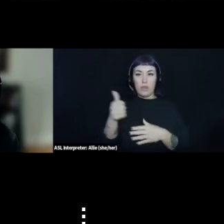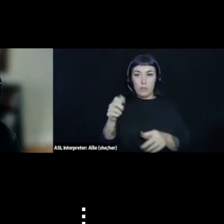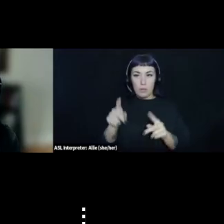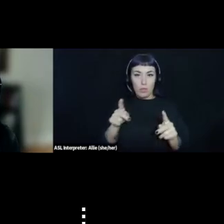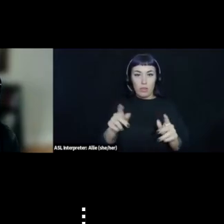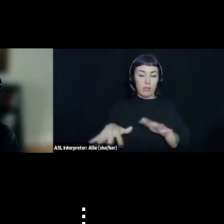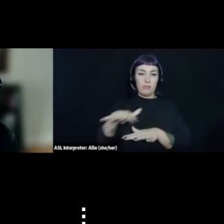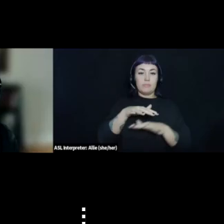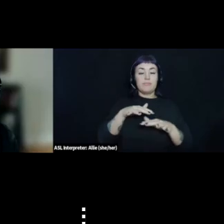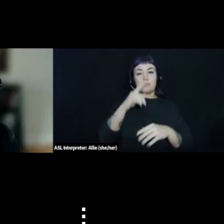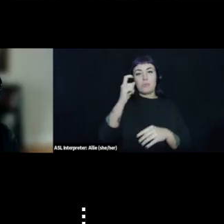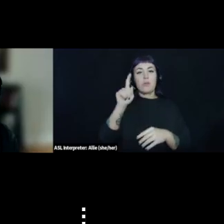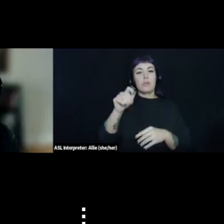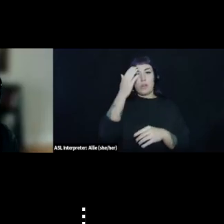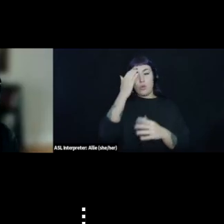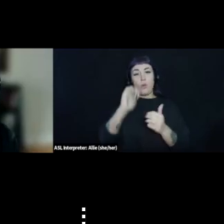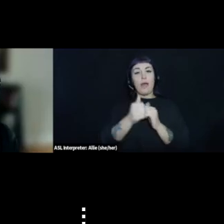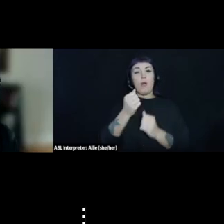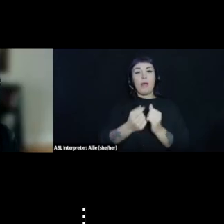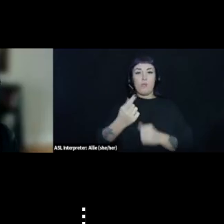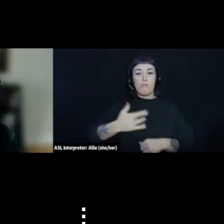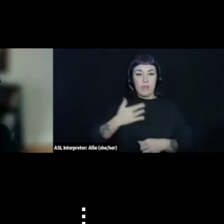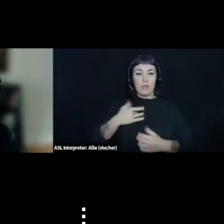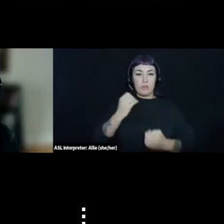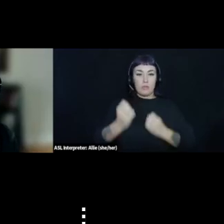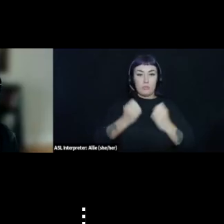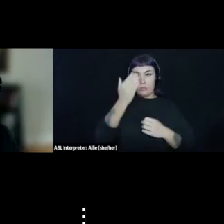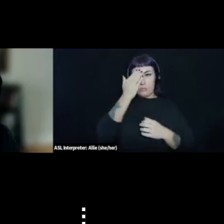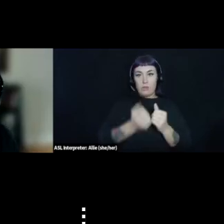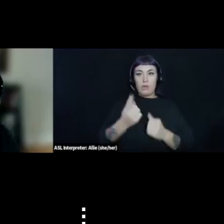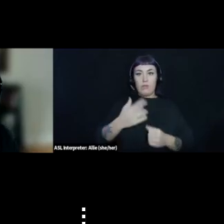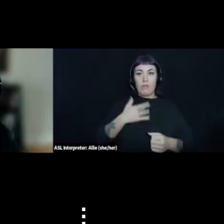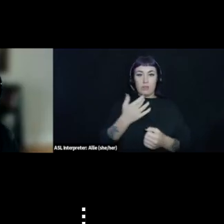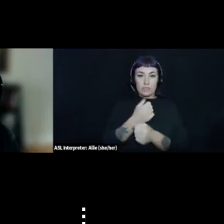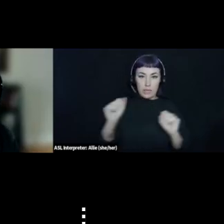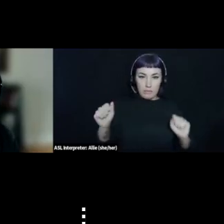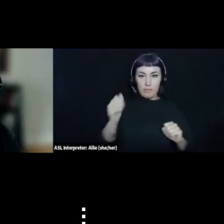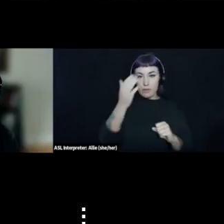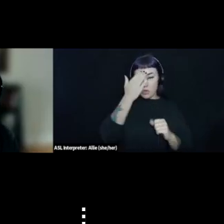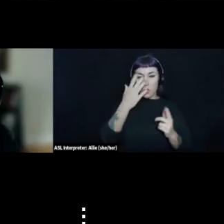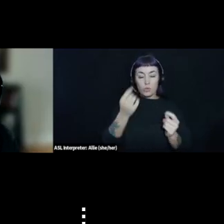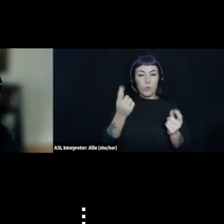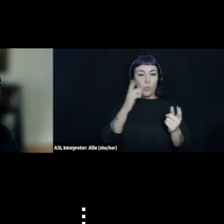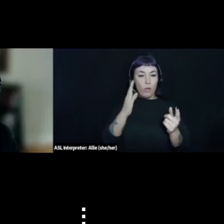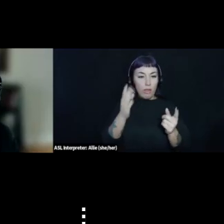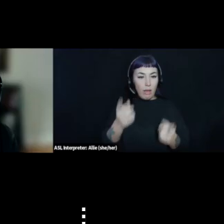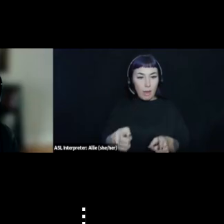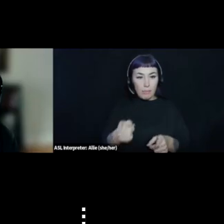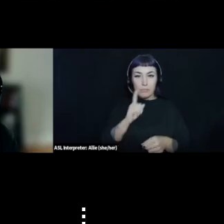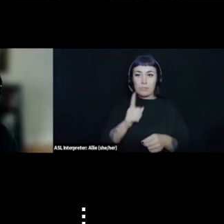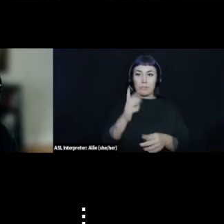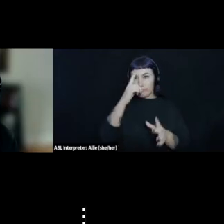people, because we need to know how everybody is feeling emotionally and know that everybody's feeling safe, knows what's going to happen, is